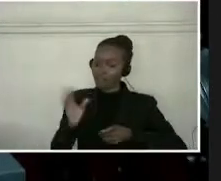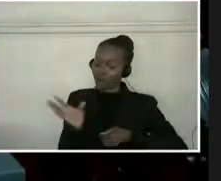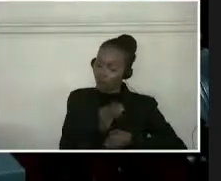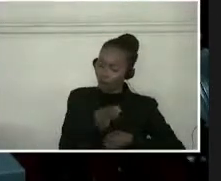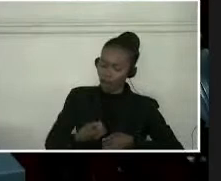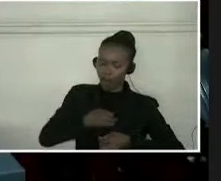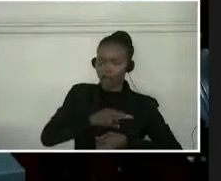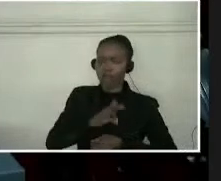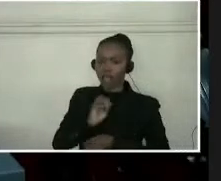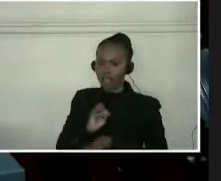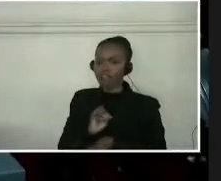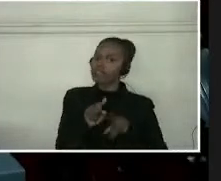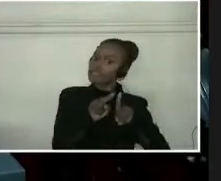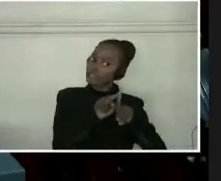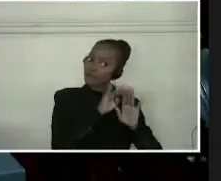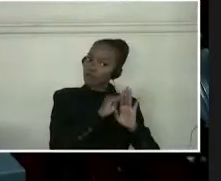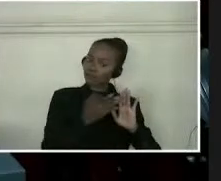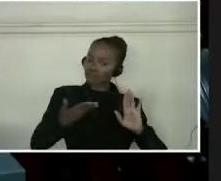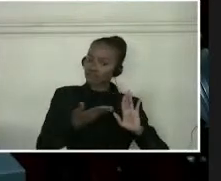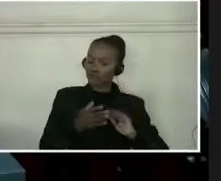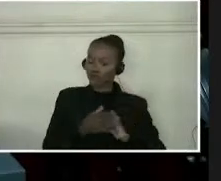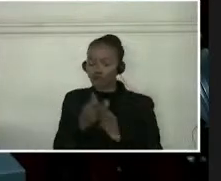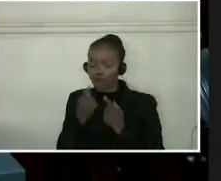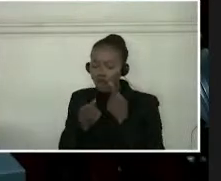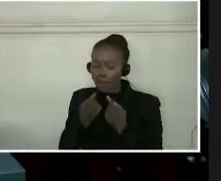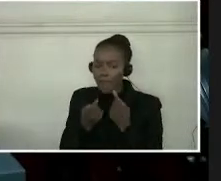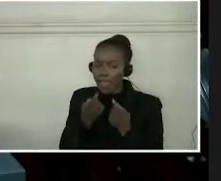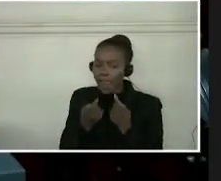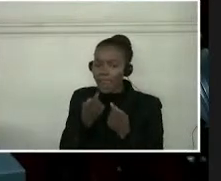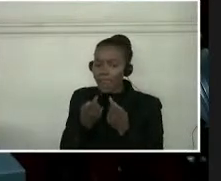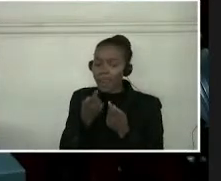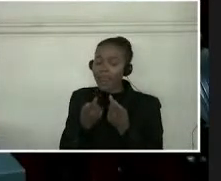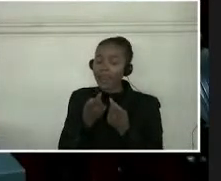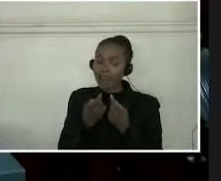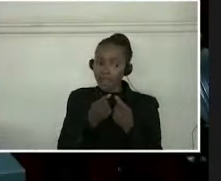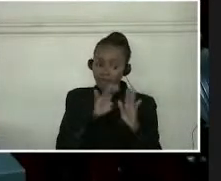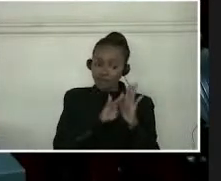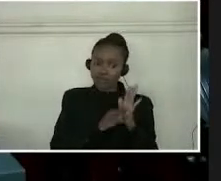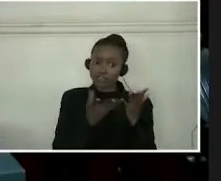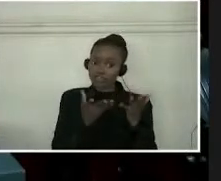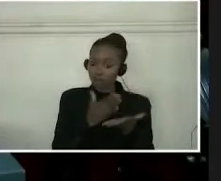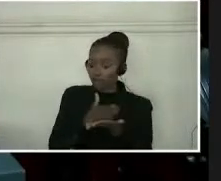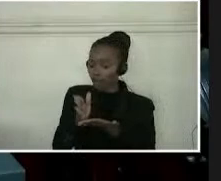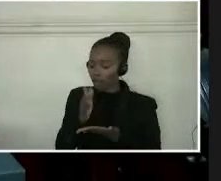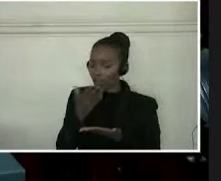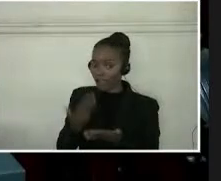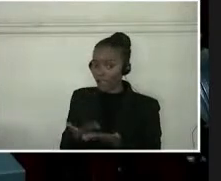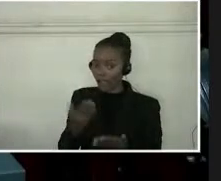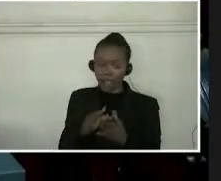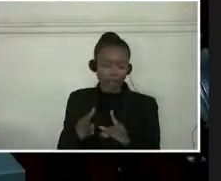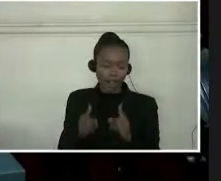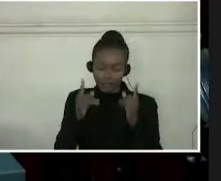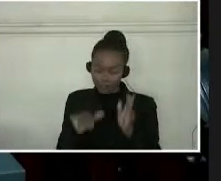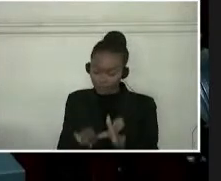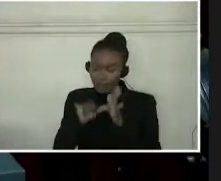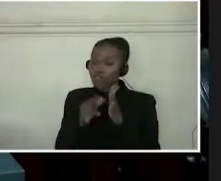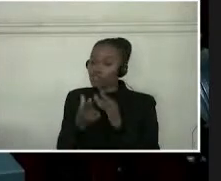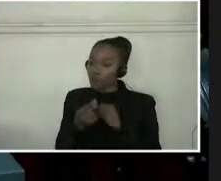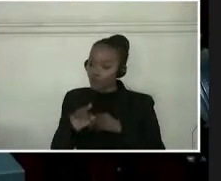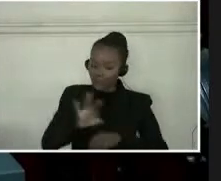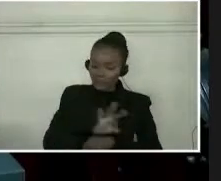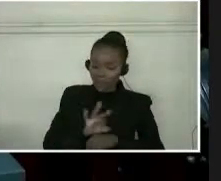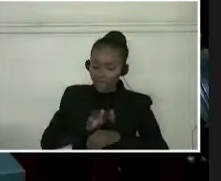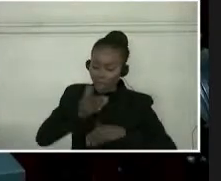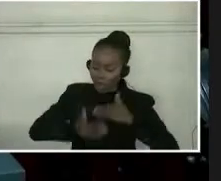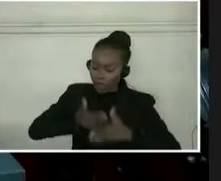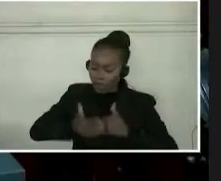this one whilst complaints cannot be completely removed in a project of this nature it is however important that the planned operations going forward